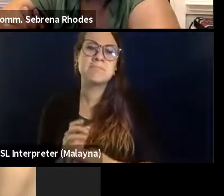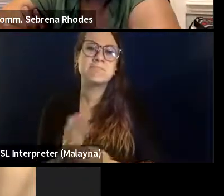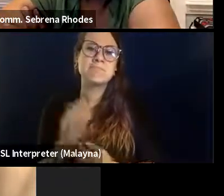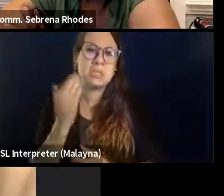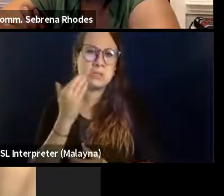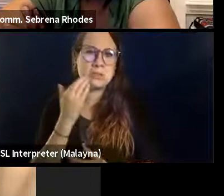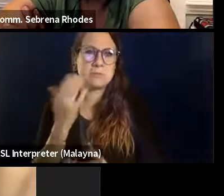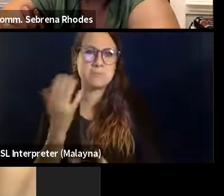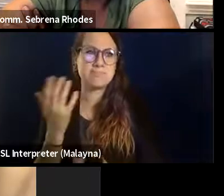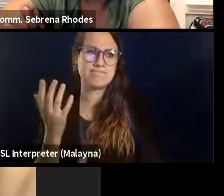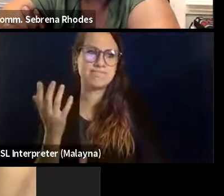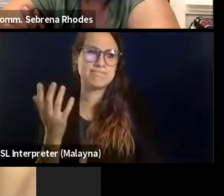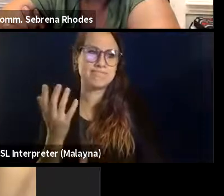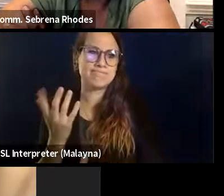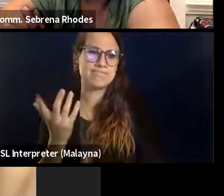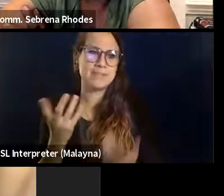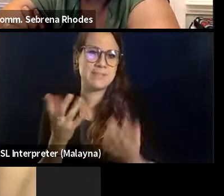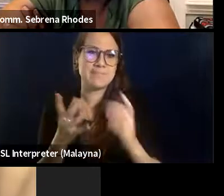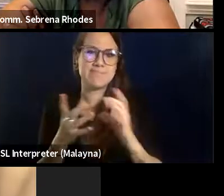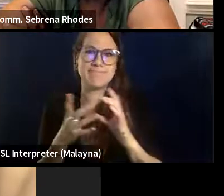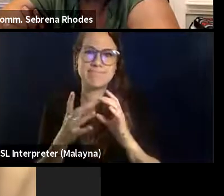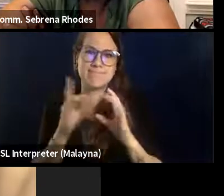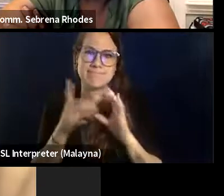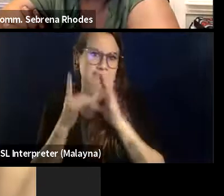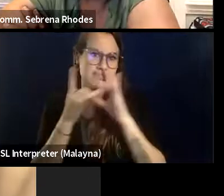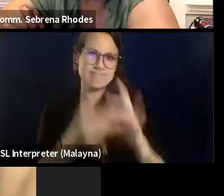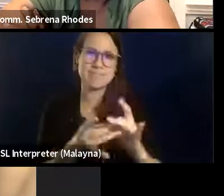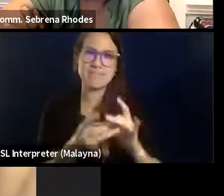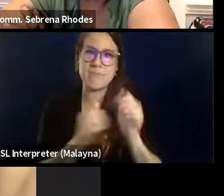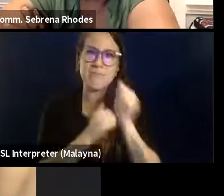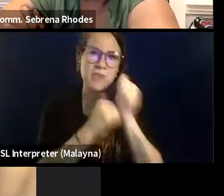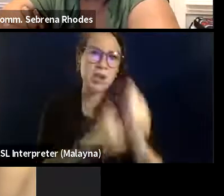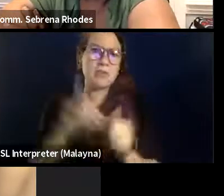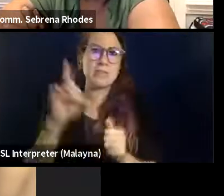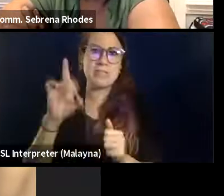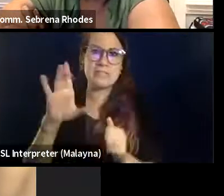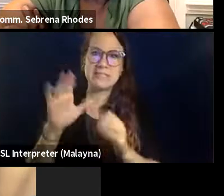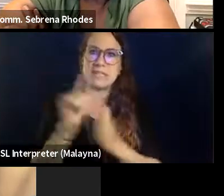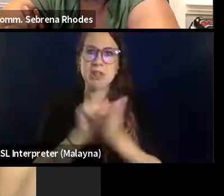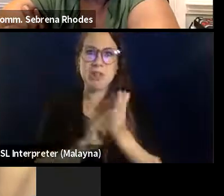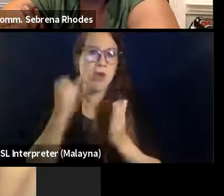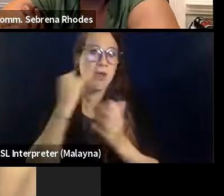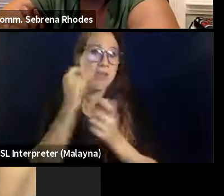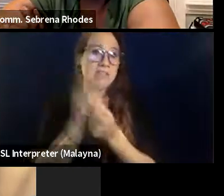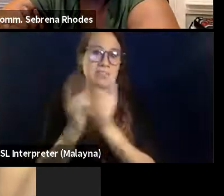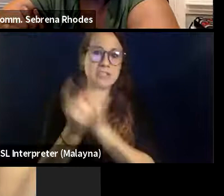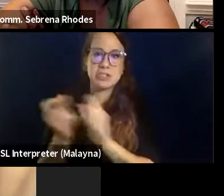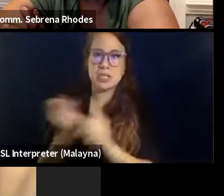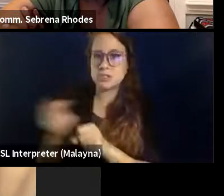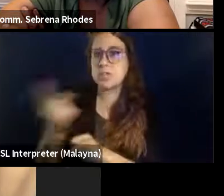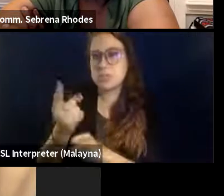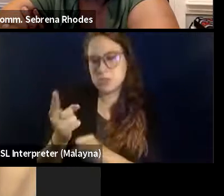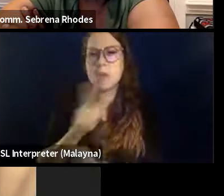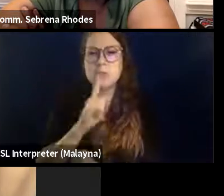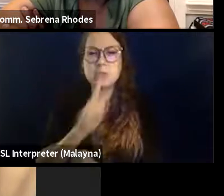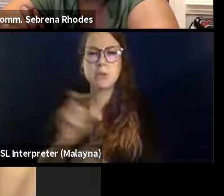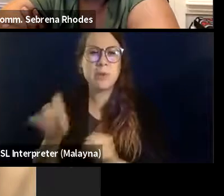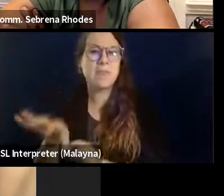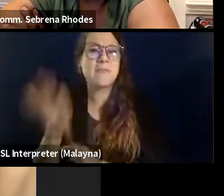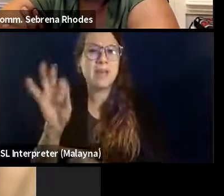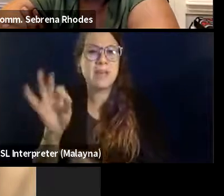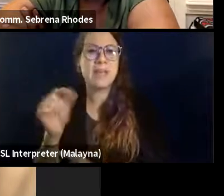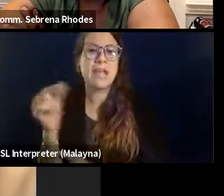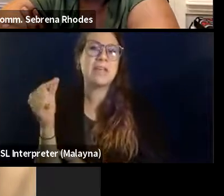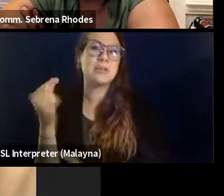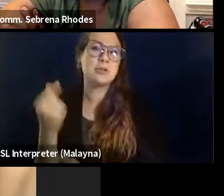let's stay in accordance with DC law. And if that's going to be the change next year, then I'm sure we can find a green alternative. Yes, we